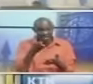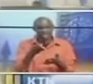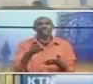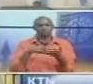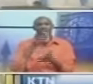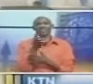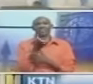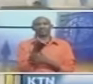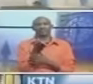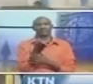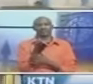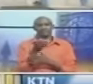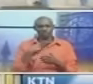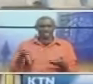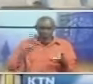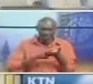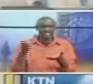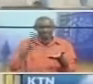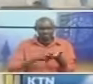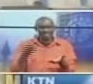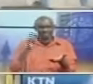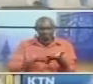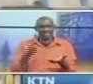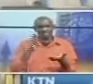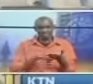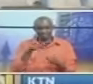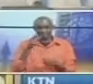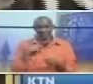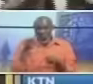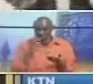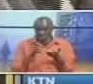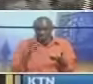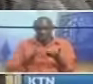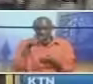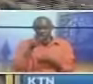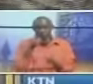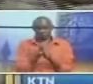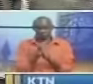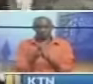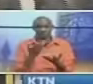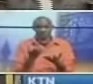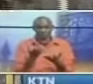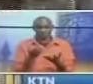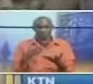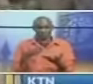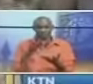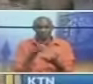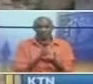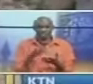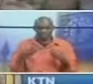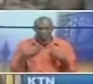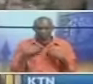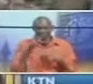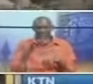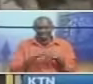corrected. So it's repeated over and over. It's out of the repetitions that we do that the soldiers now